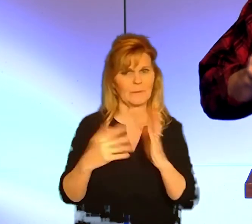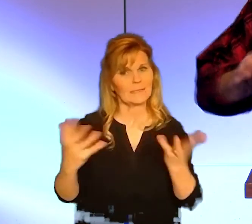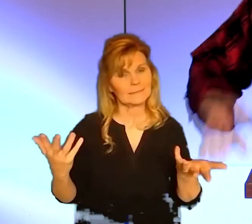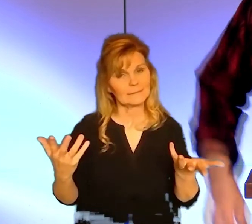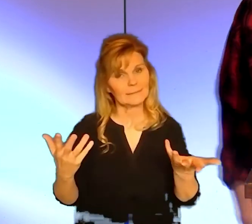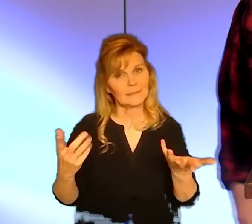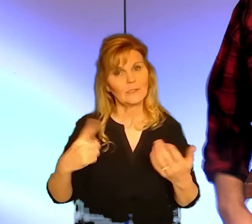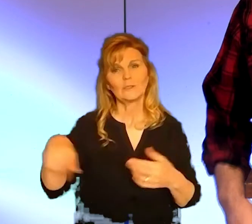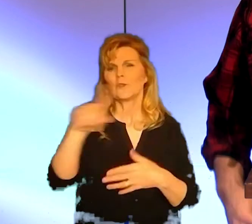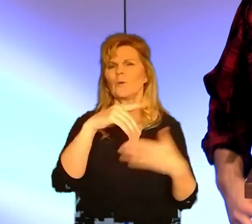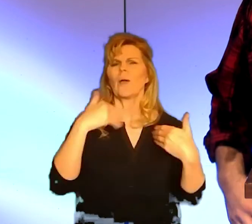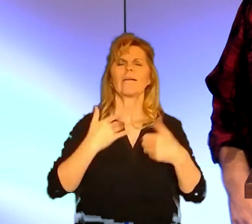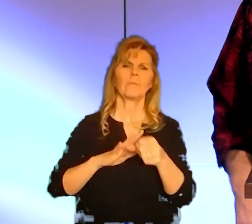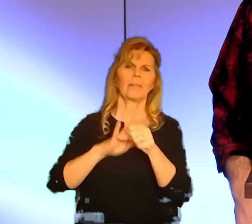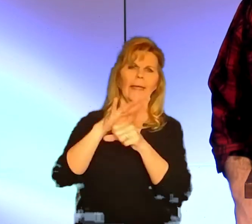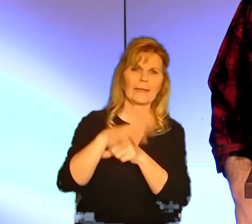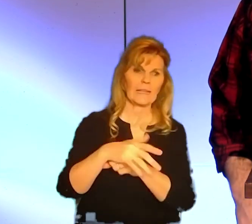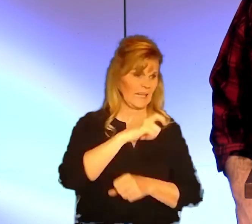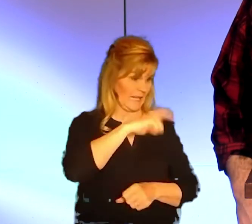lacking anything.